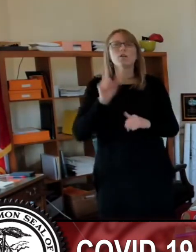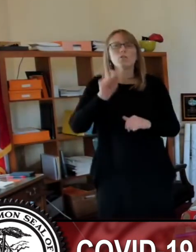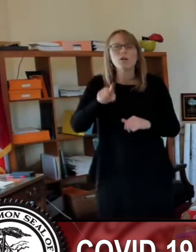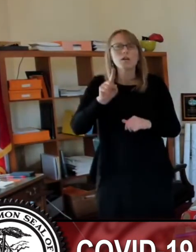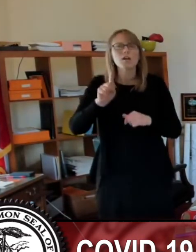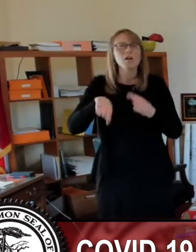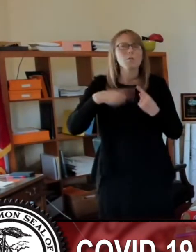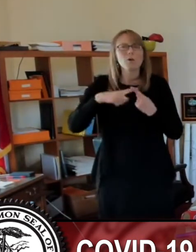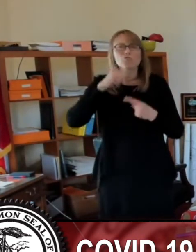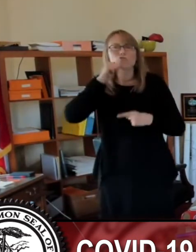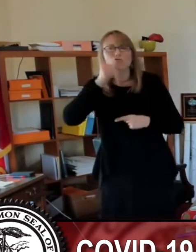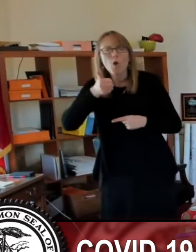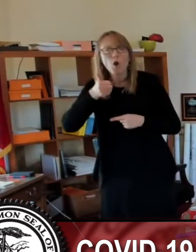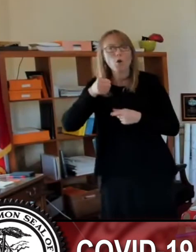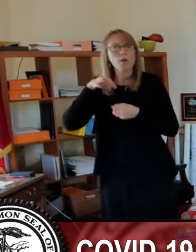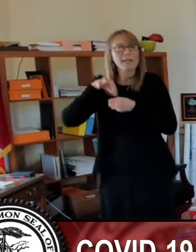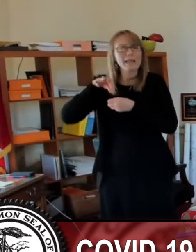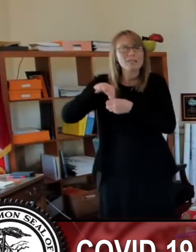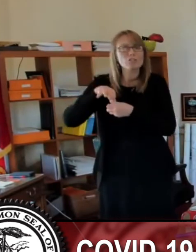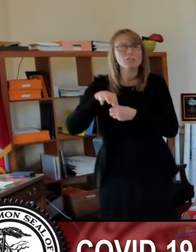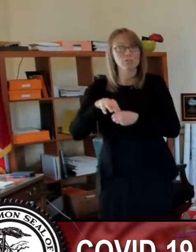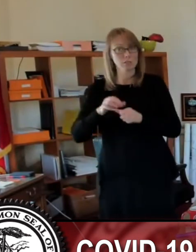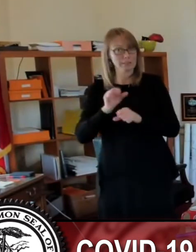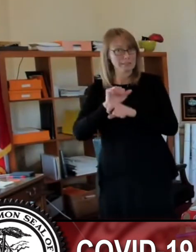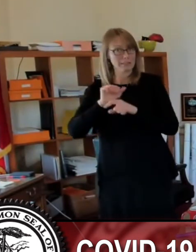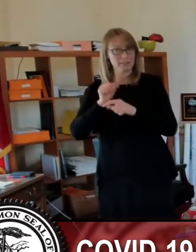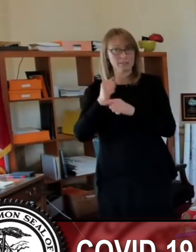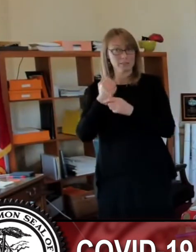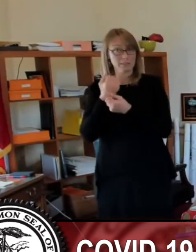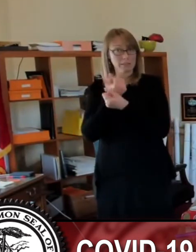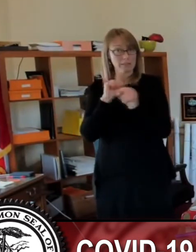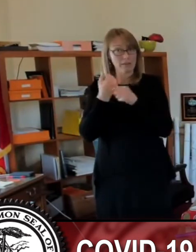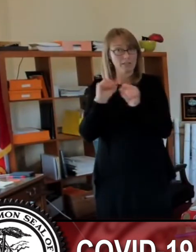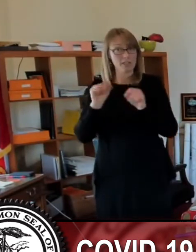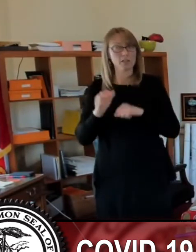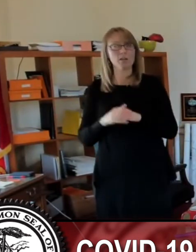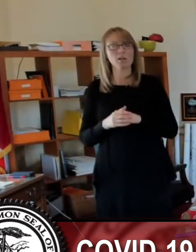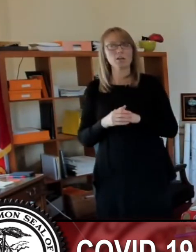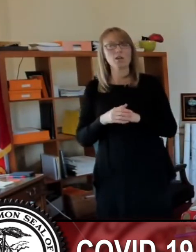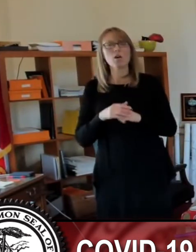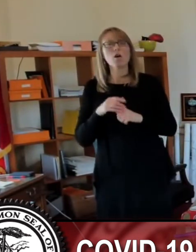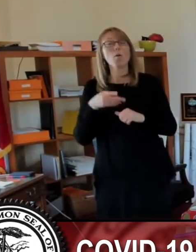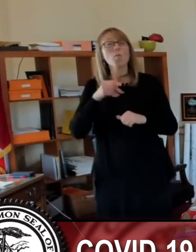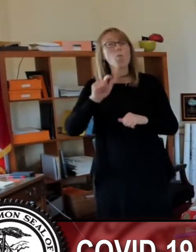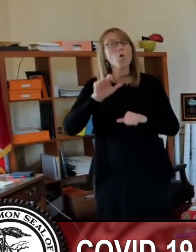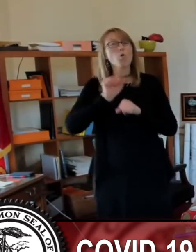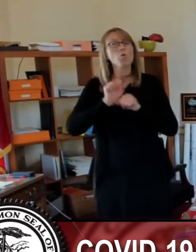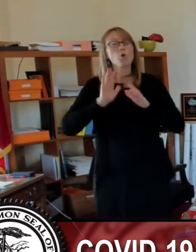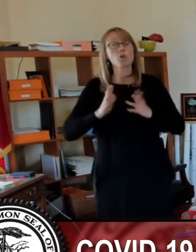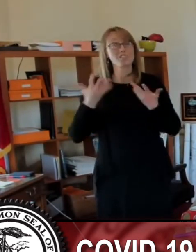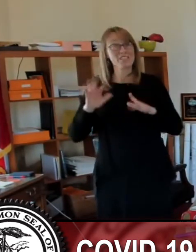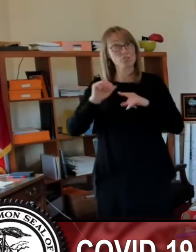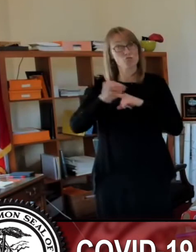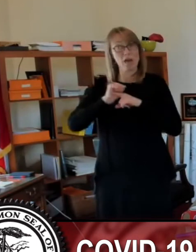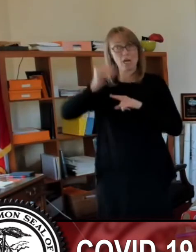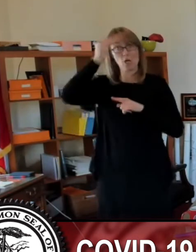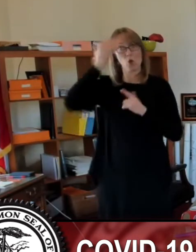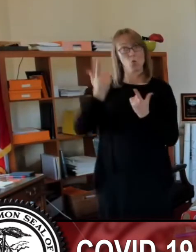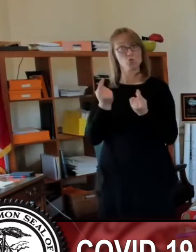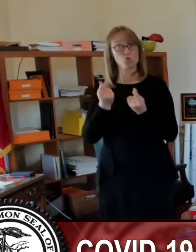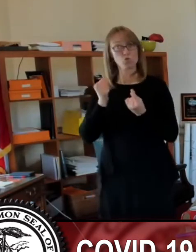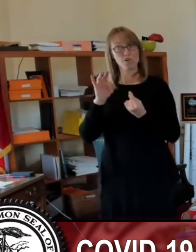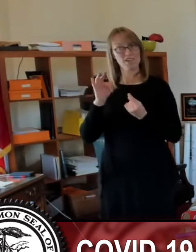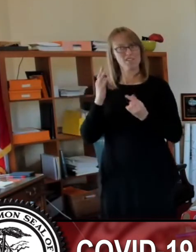Is SLMPD and poll workers trained and ready? Should there be voter intimidation at the polls? Are you concerned about